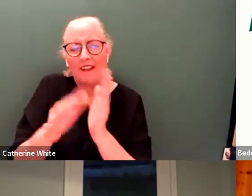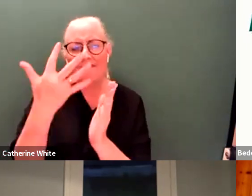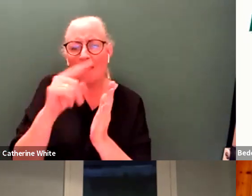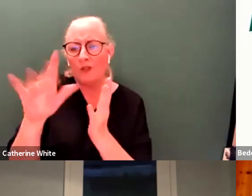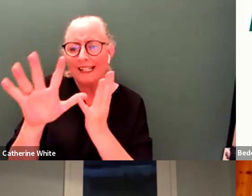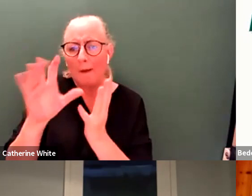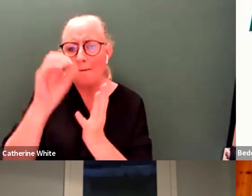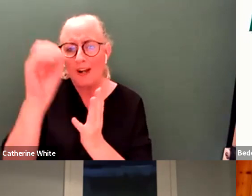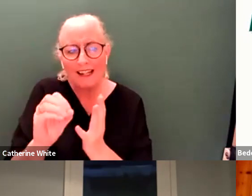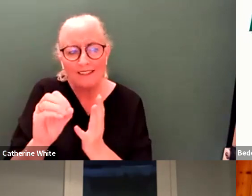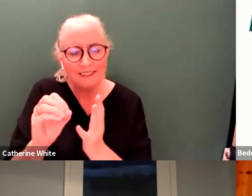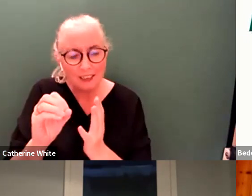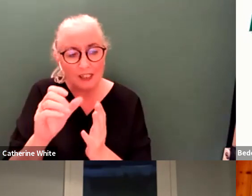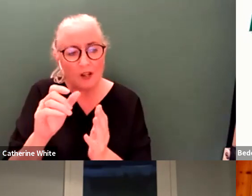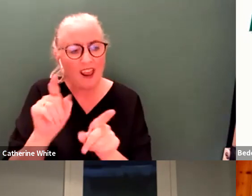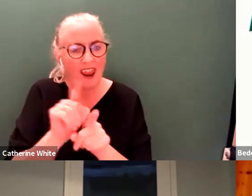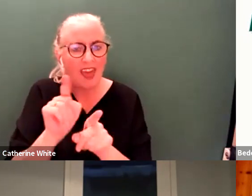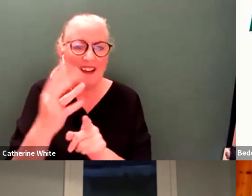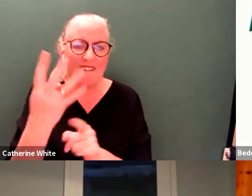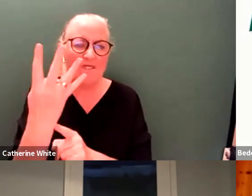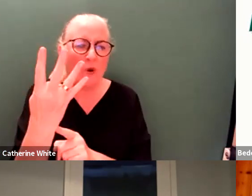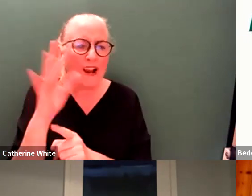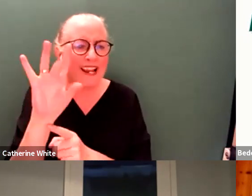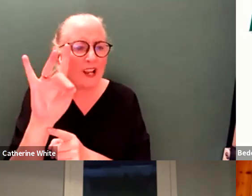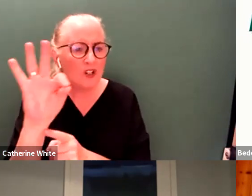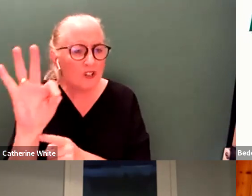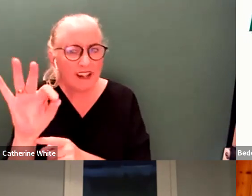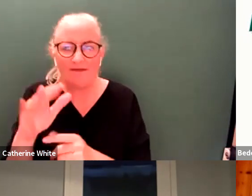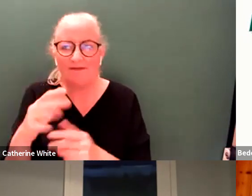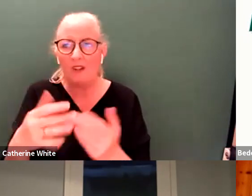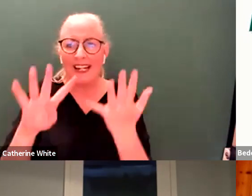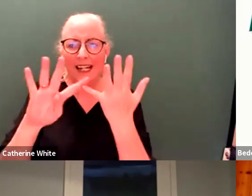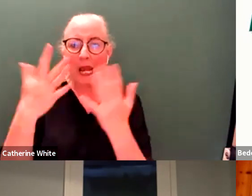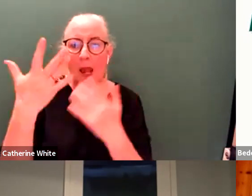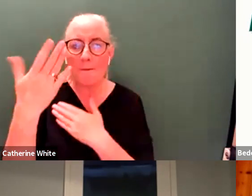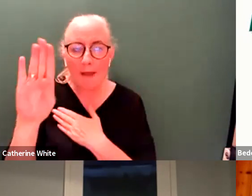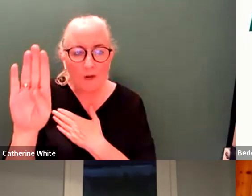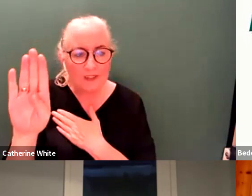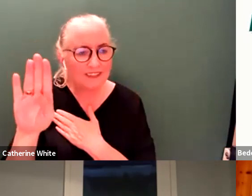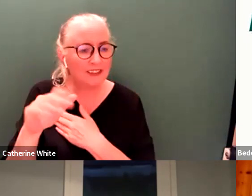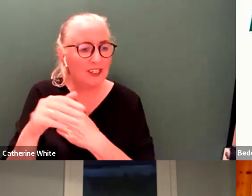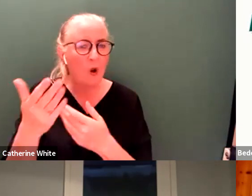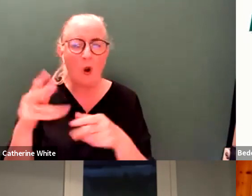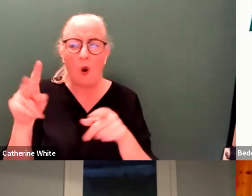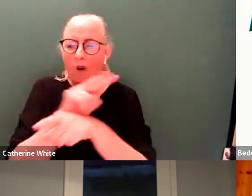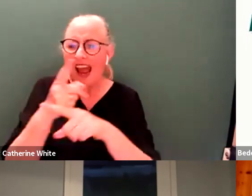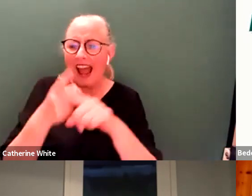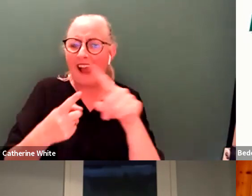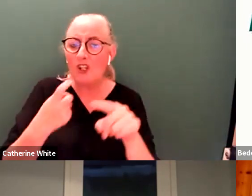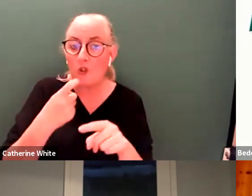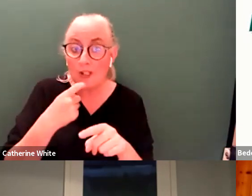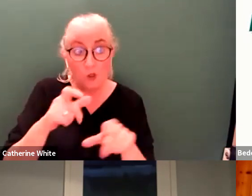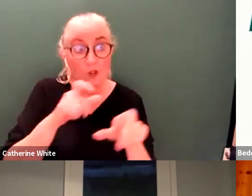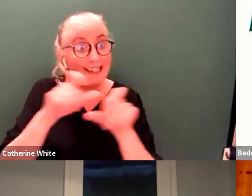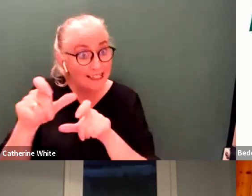like a lot less. So it would be like 4 kilos or about 9 pounds, or maybe a bit over a half a stone. You'll still get